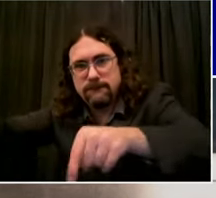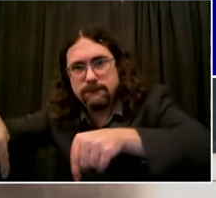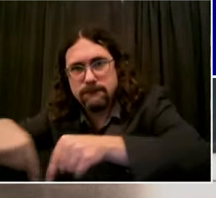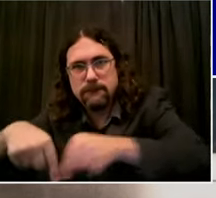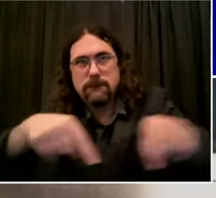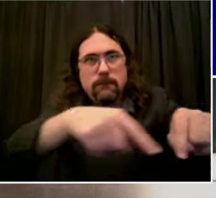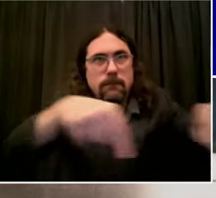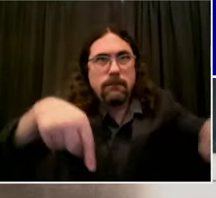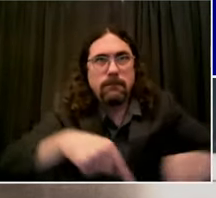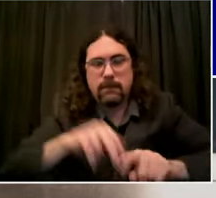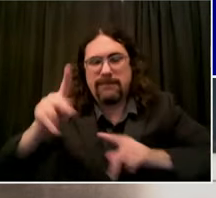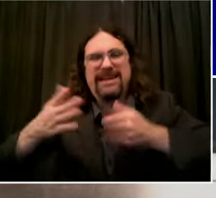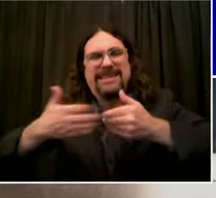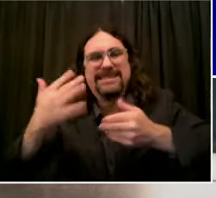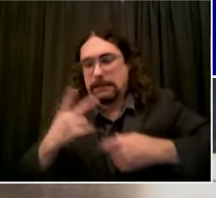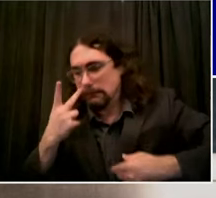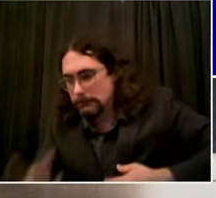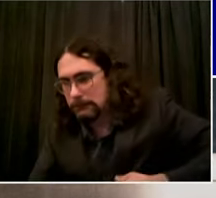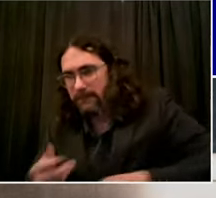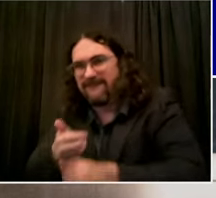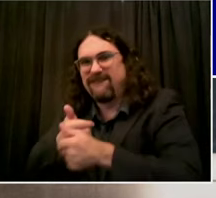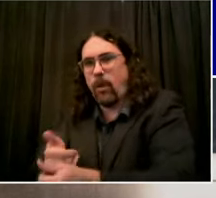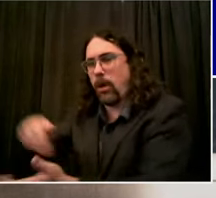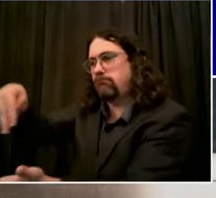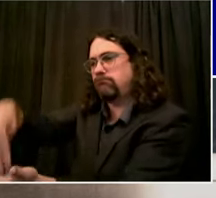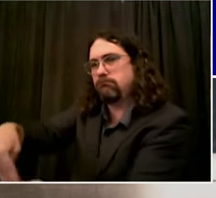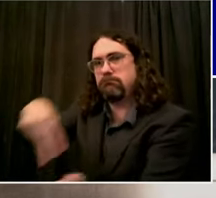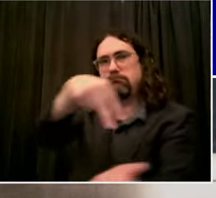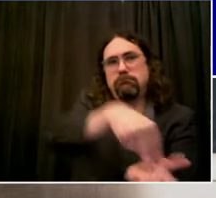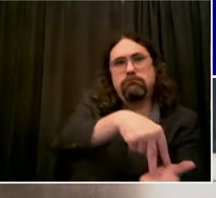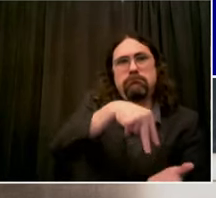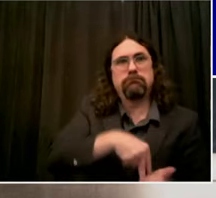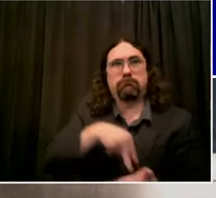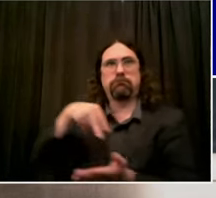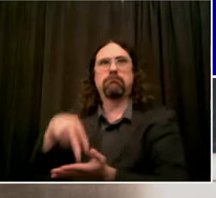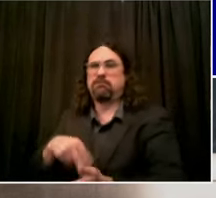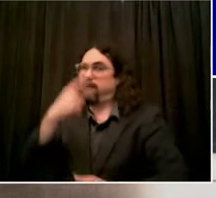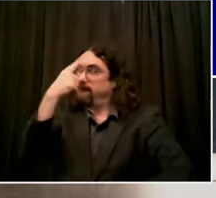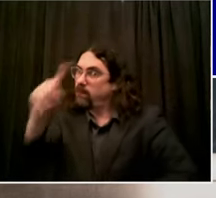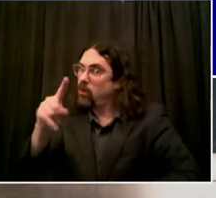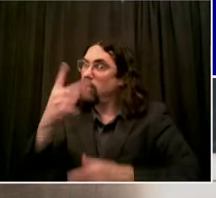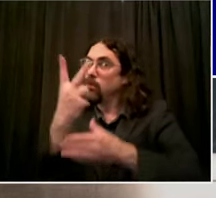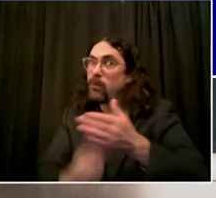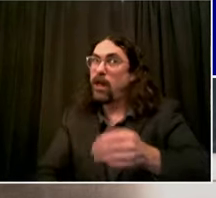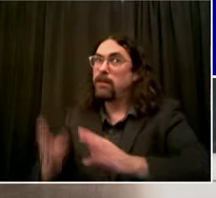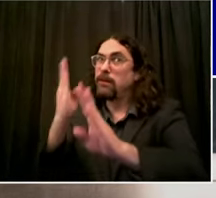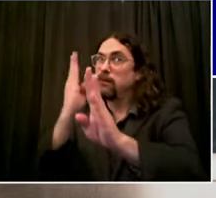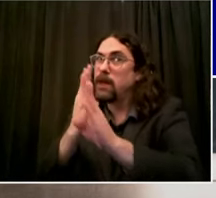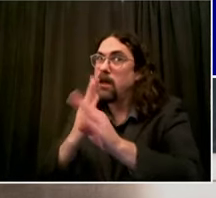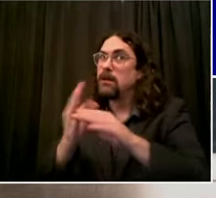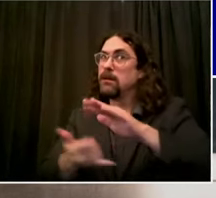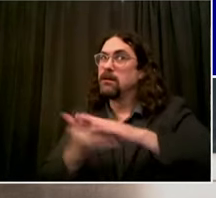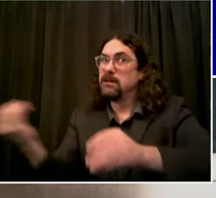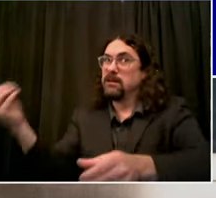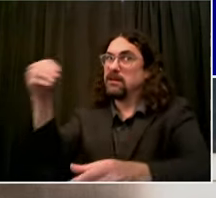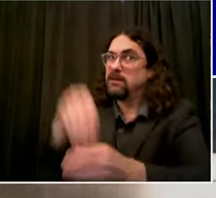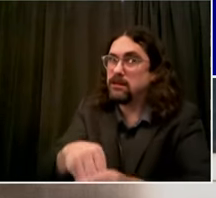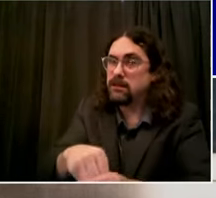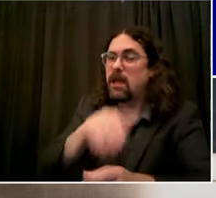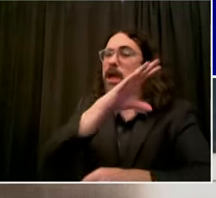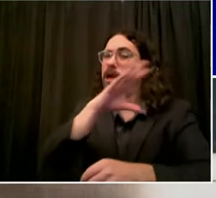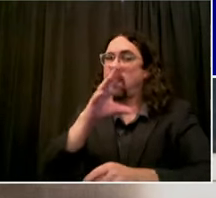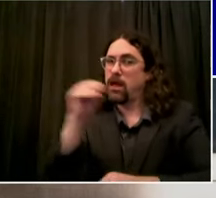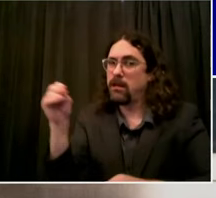seat be blocked off so that it's clear you never end up sitting right next to someone. There's at least a seat between